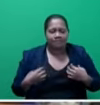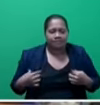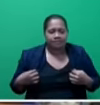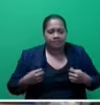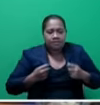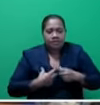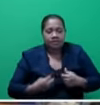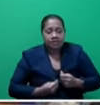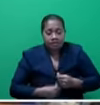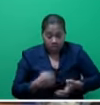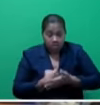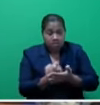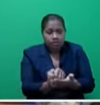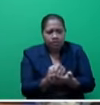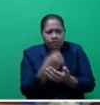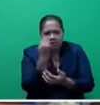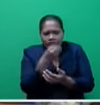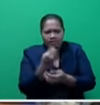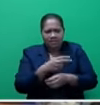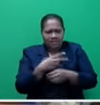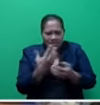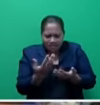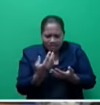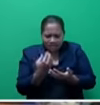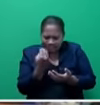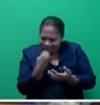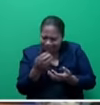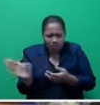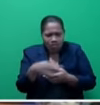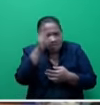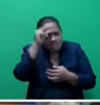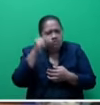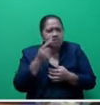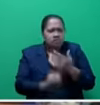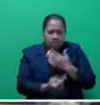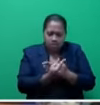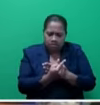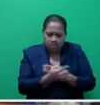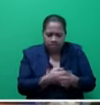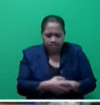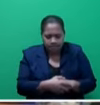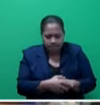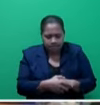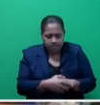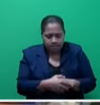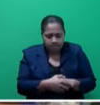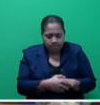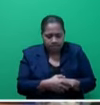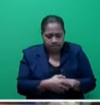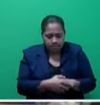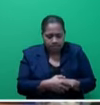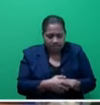support of enhancing food and nutrition security for all Fijians, the village nutrition security is also one of the initiatives by the